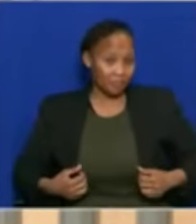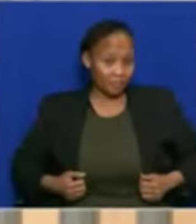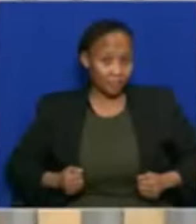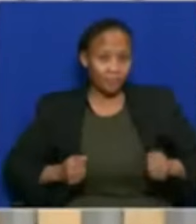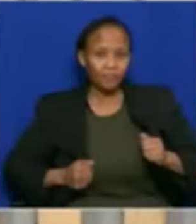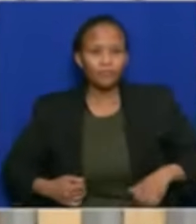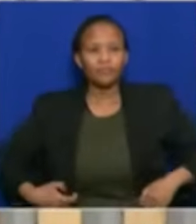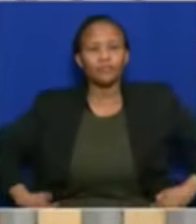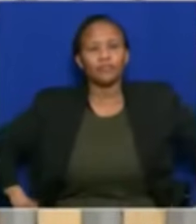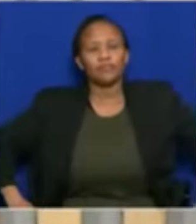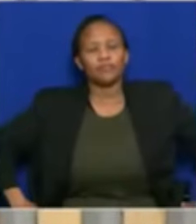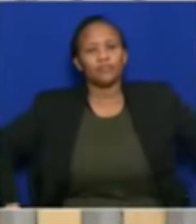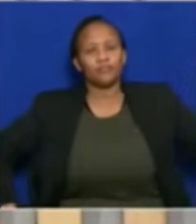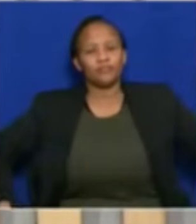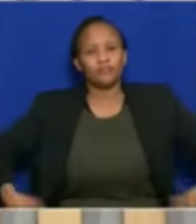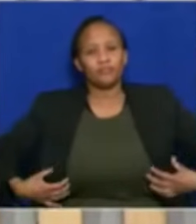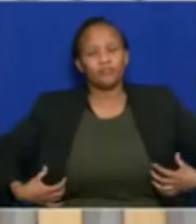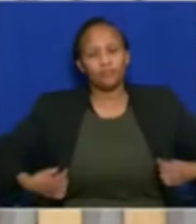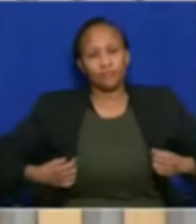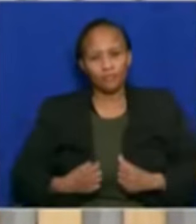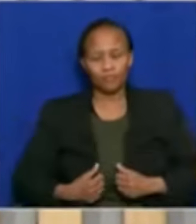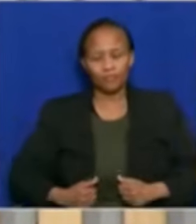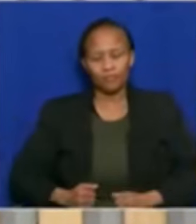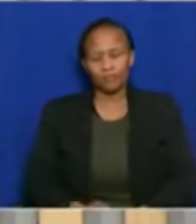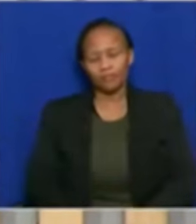it now. Okay.